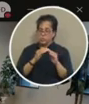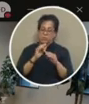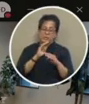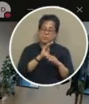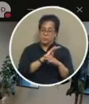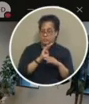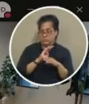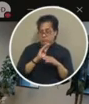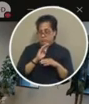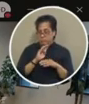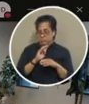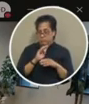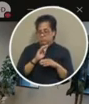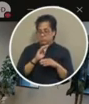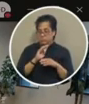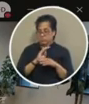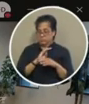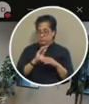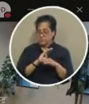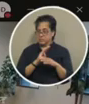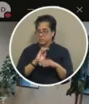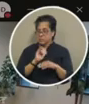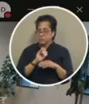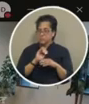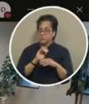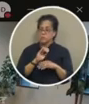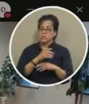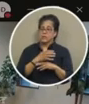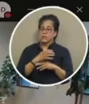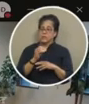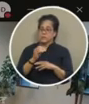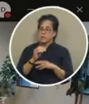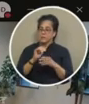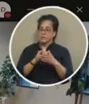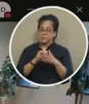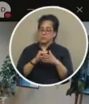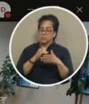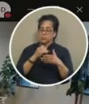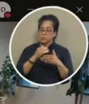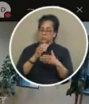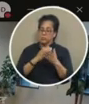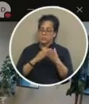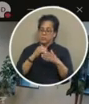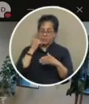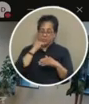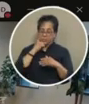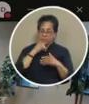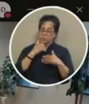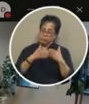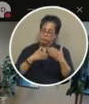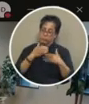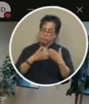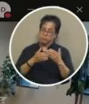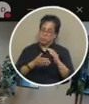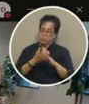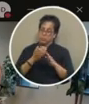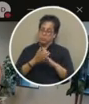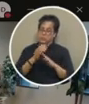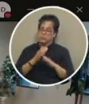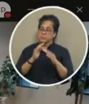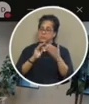commercial business that is permitted as part of the minimum operations of a residence or a business.